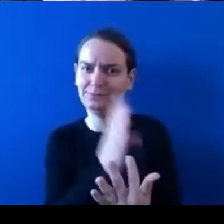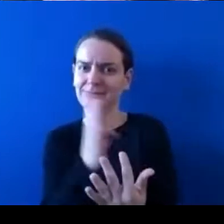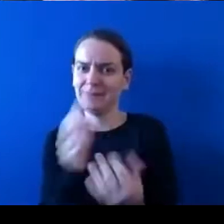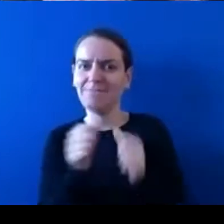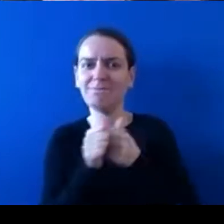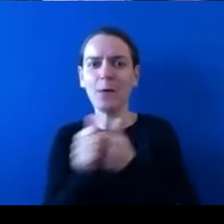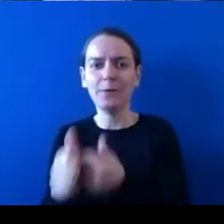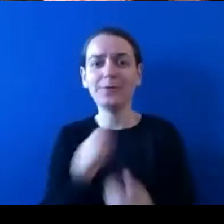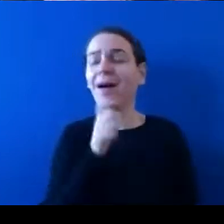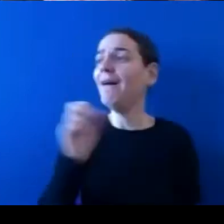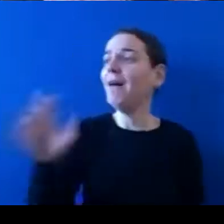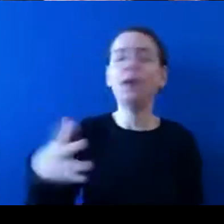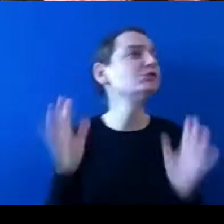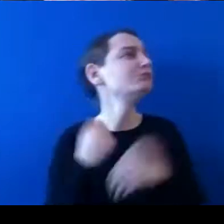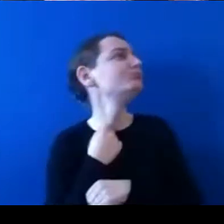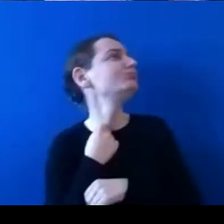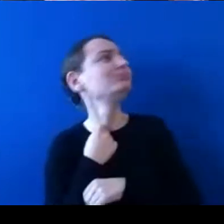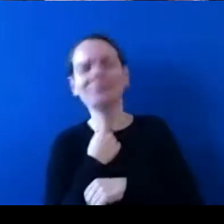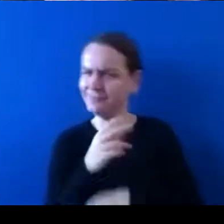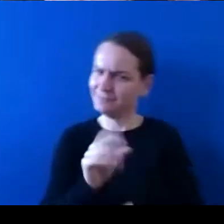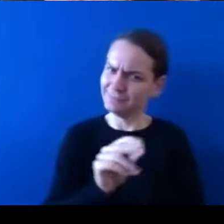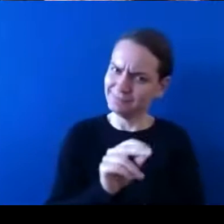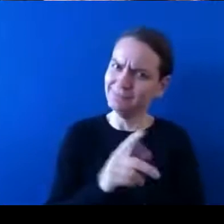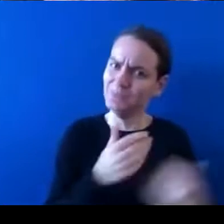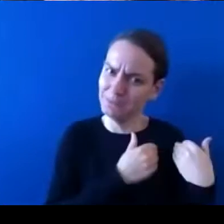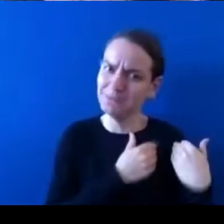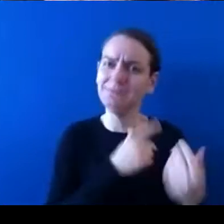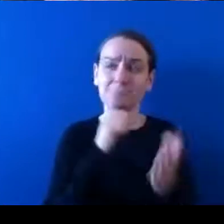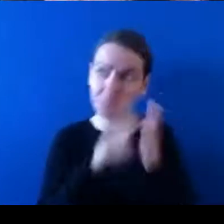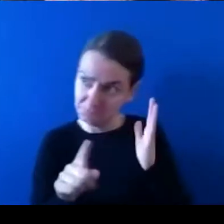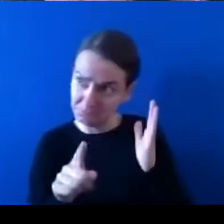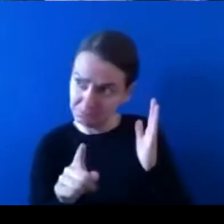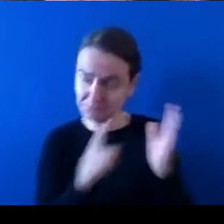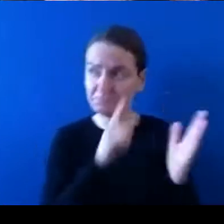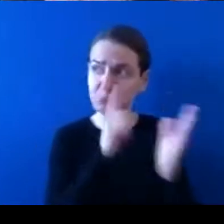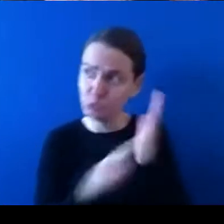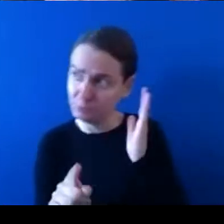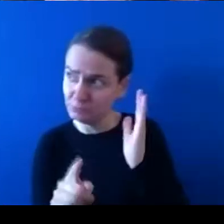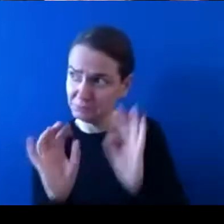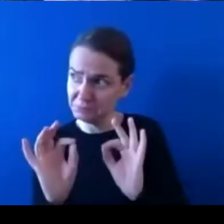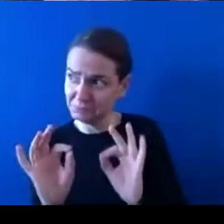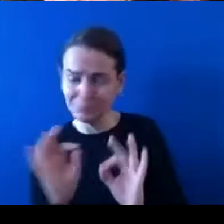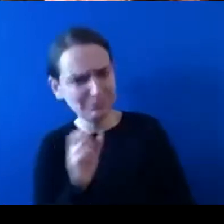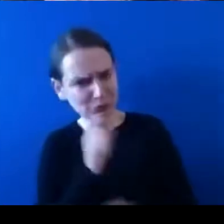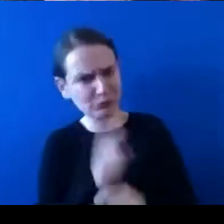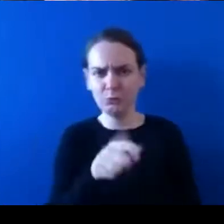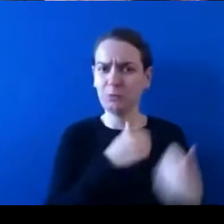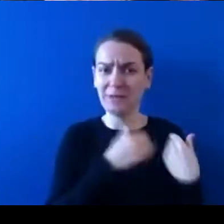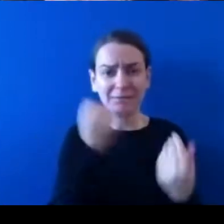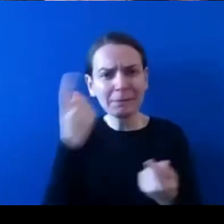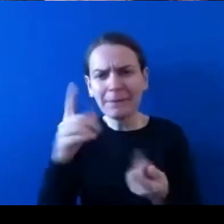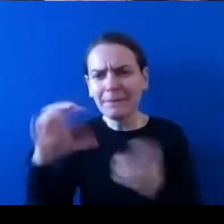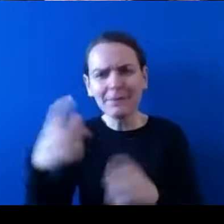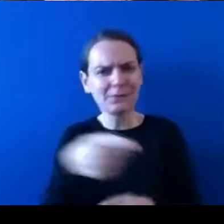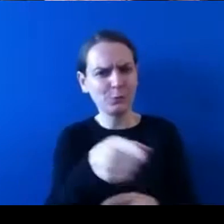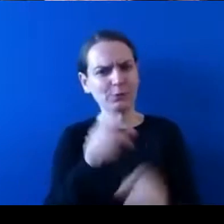You want to contact the MCB O&M department the October of your senior year. Your comms can work with you